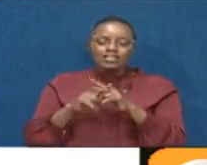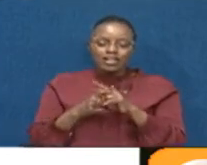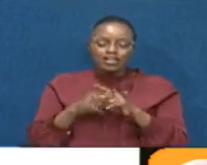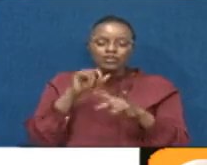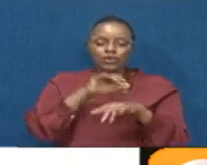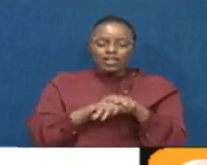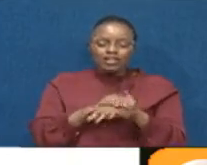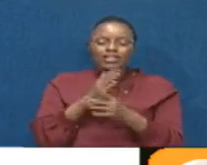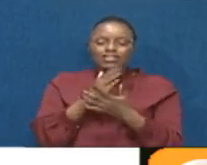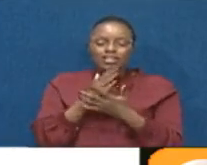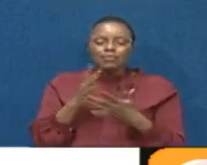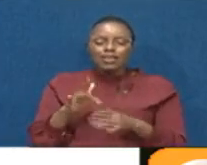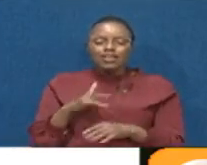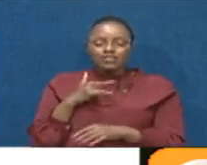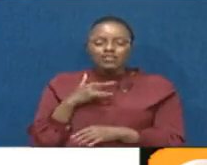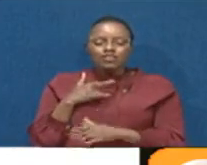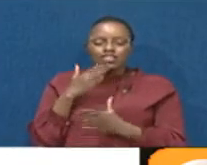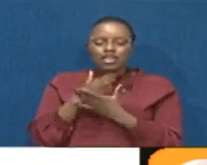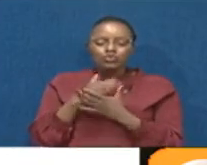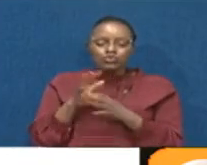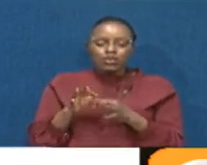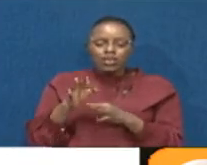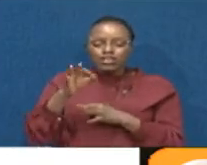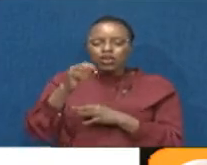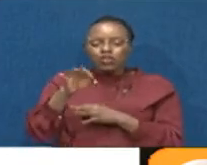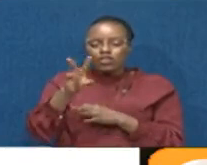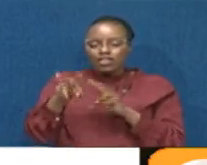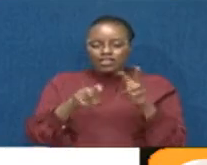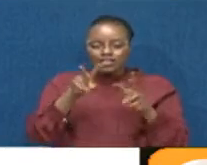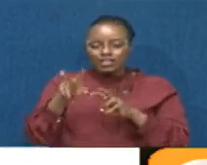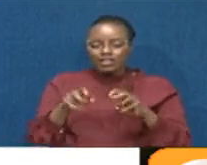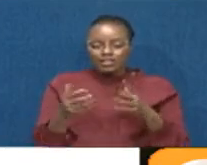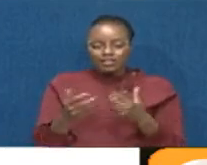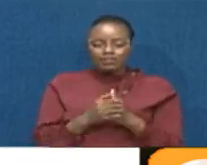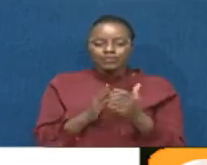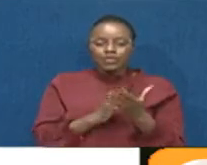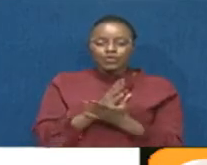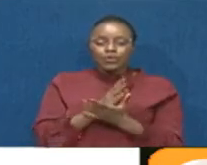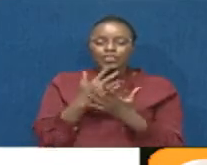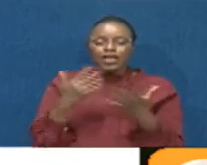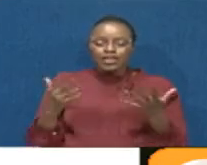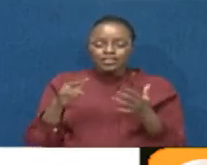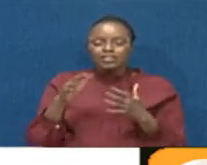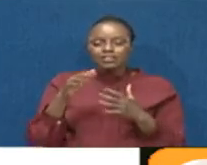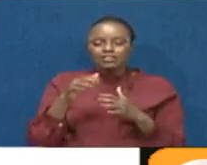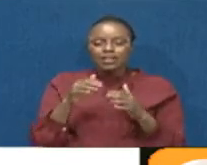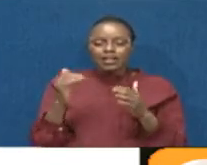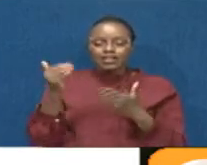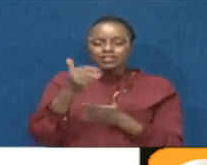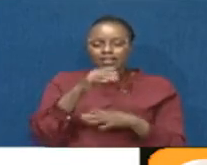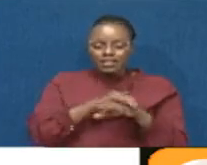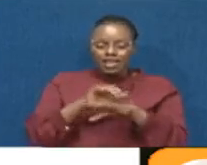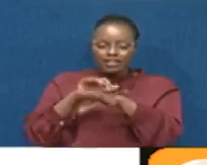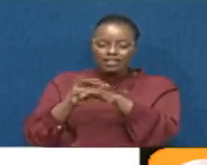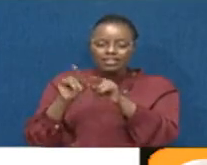to get a glimpse into the real extent of the stealing. Through the asset recovery efforts,